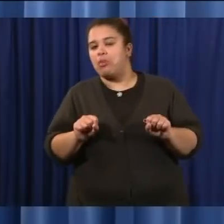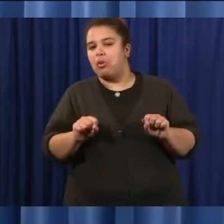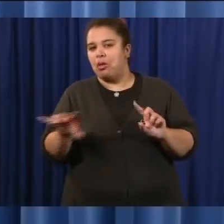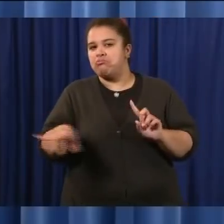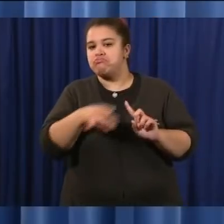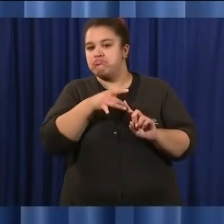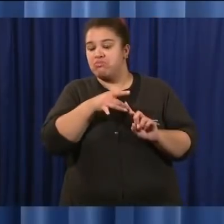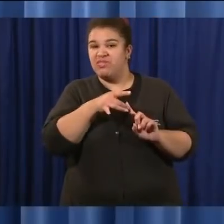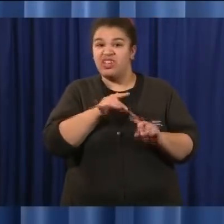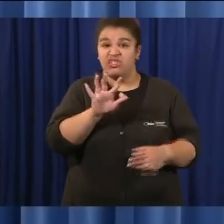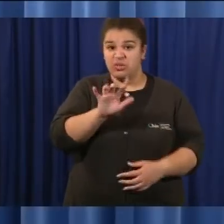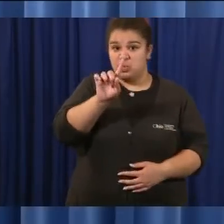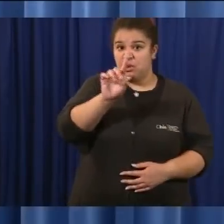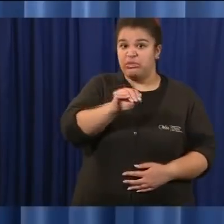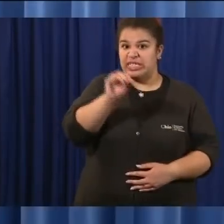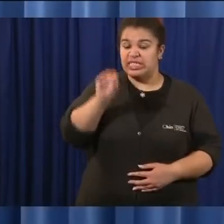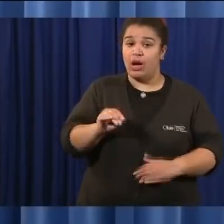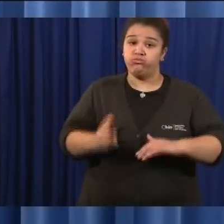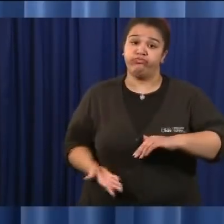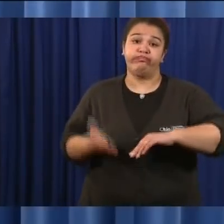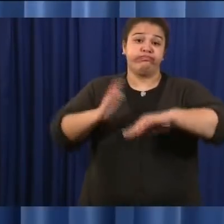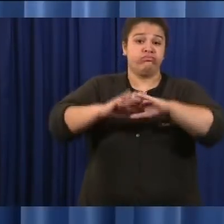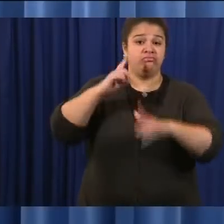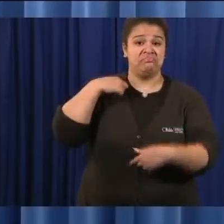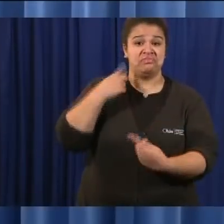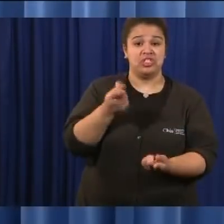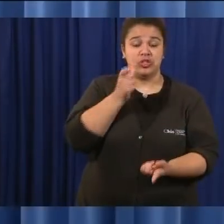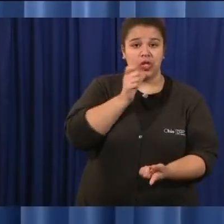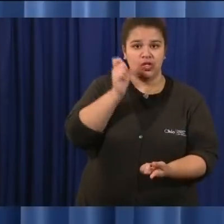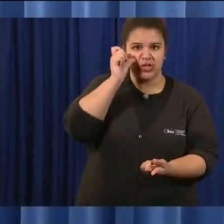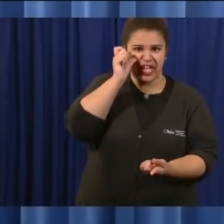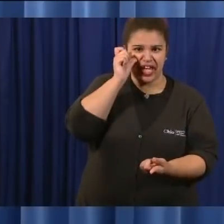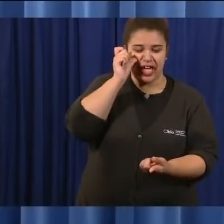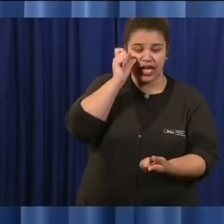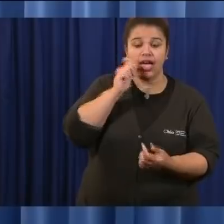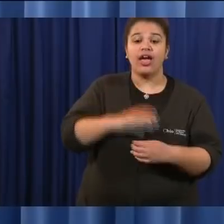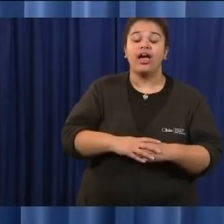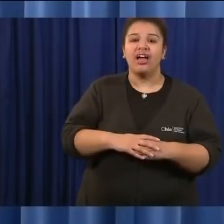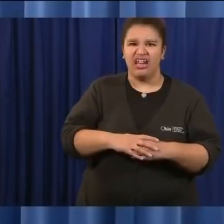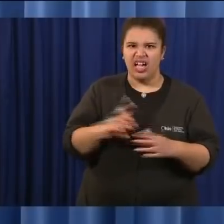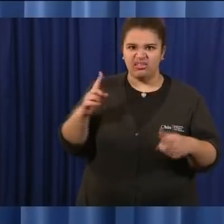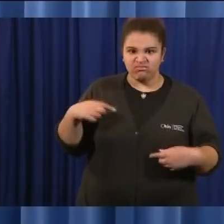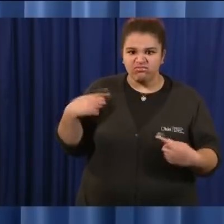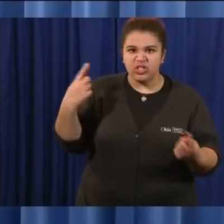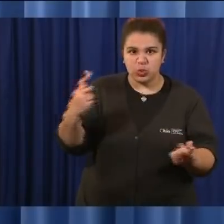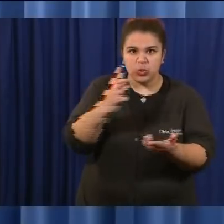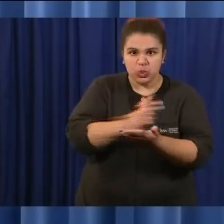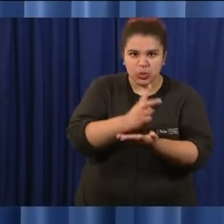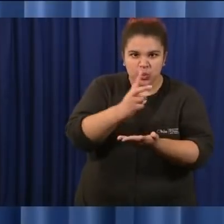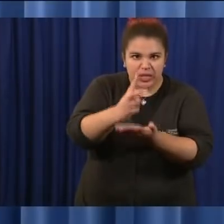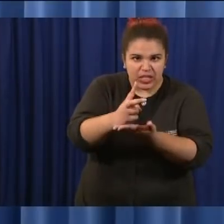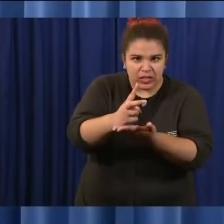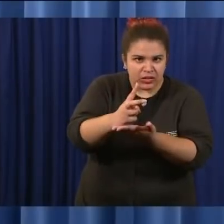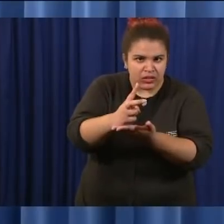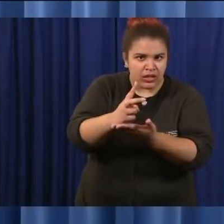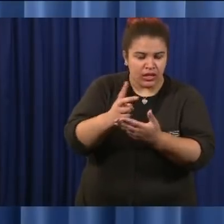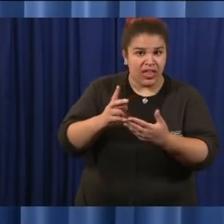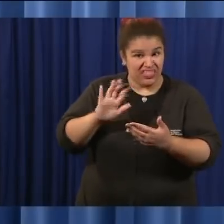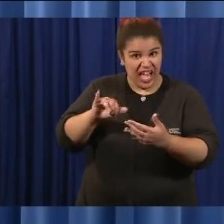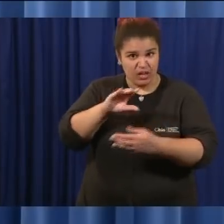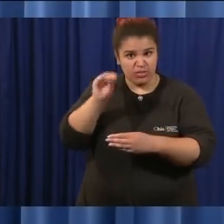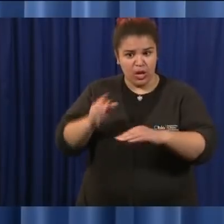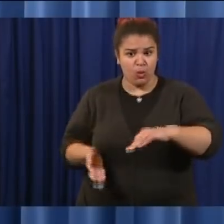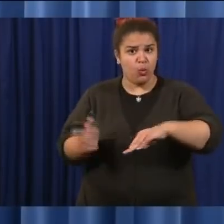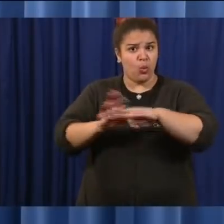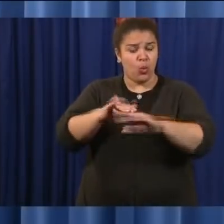number of daily cases in 2 weeks. What's attributable to this increase? Is it a one-time spike? Is